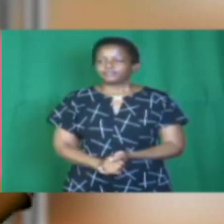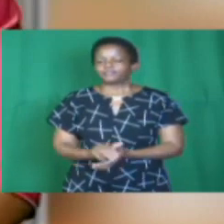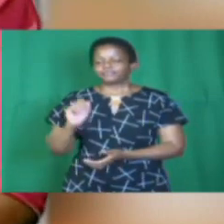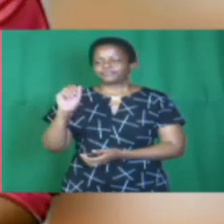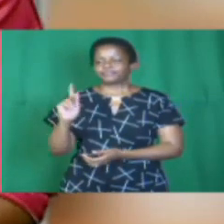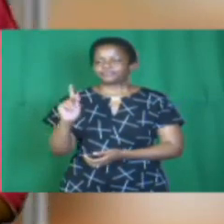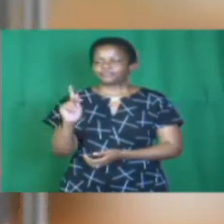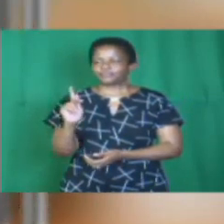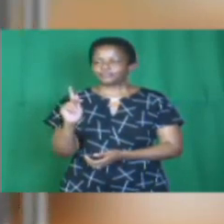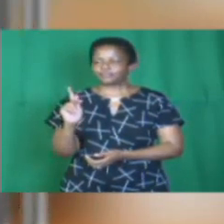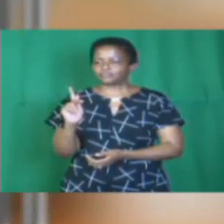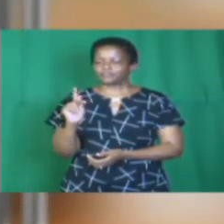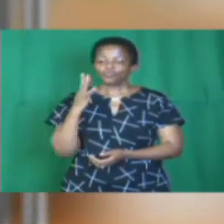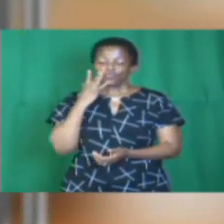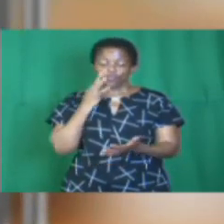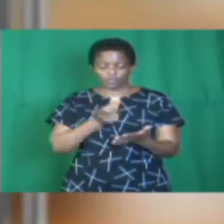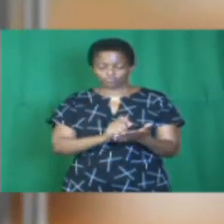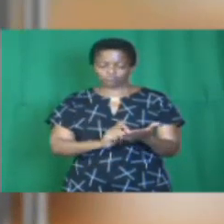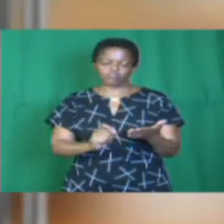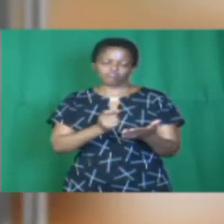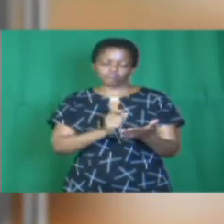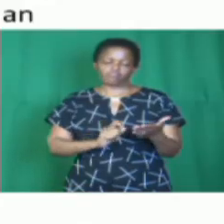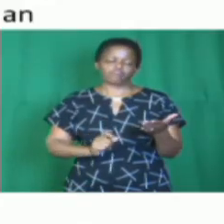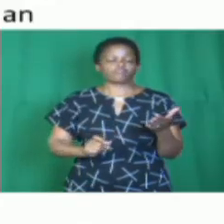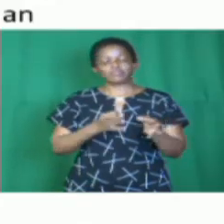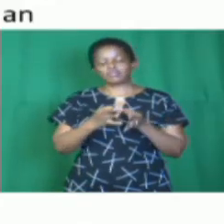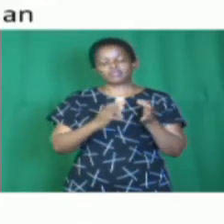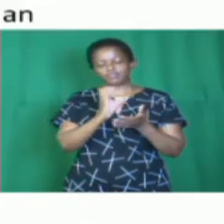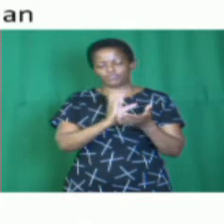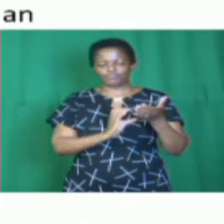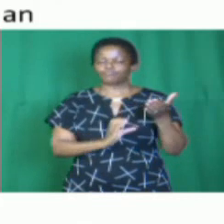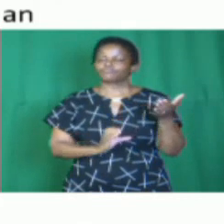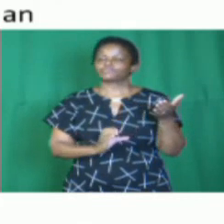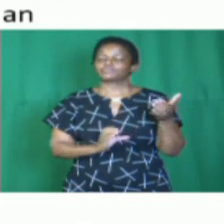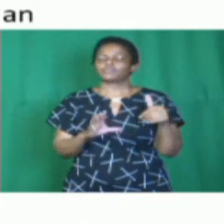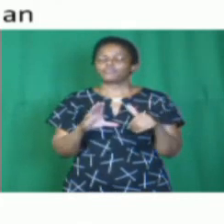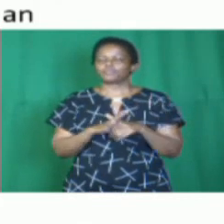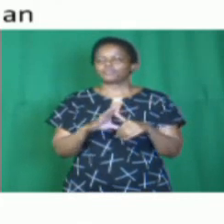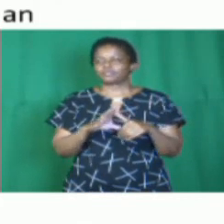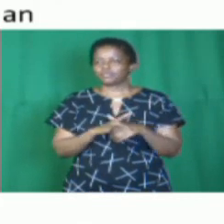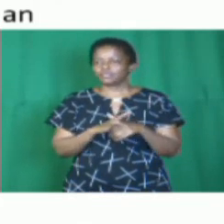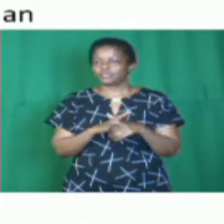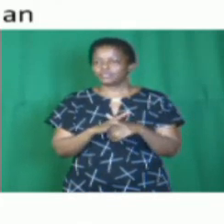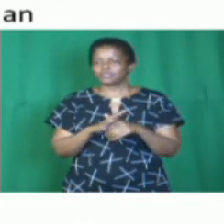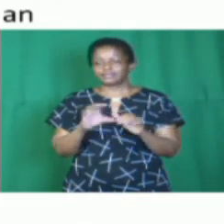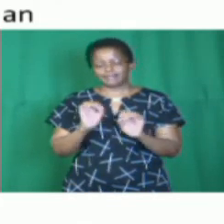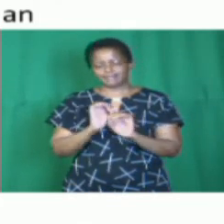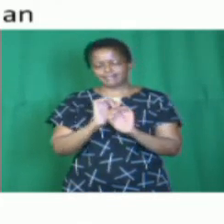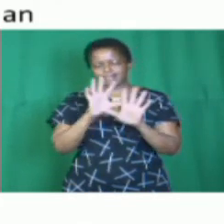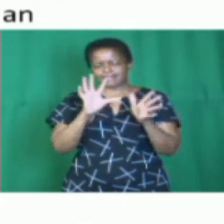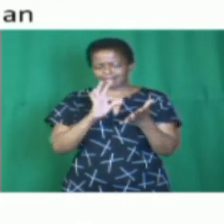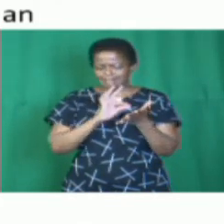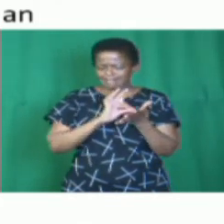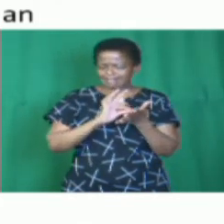Okay. When you are writing a descriptive composition, make sure that you are clear and